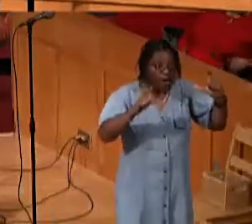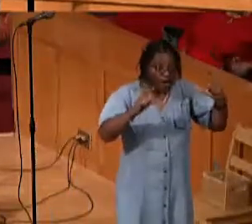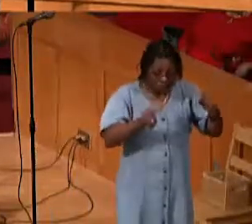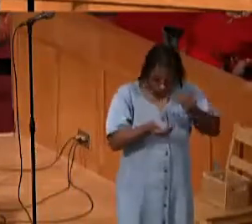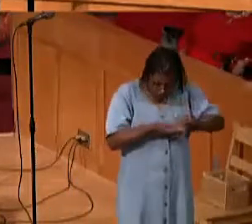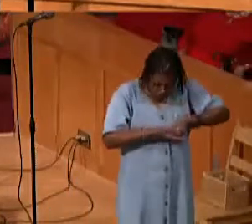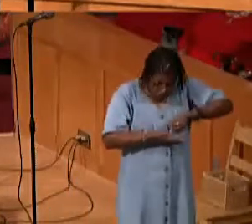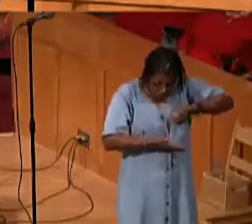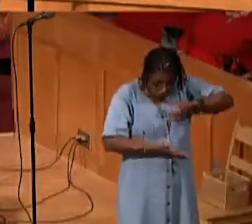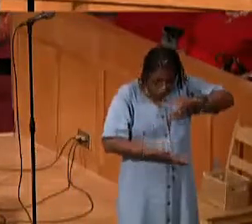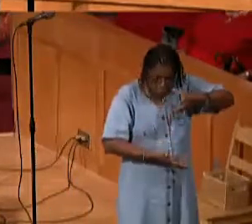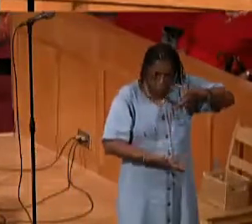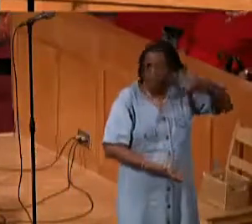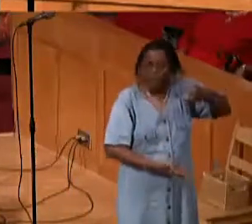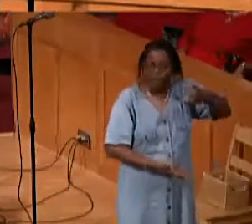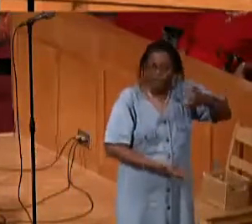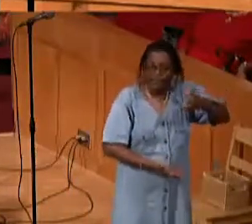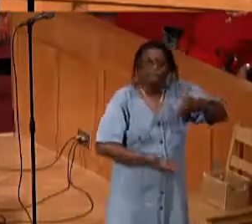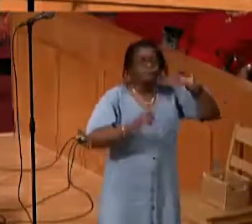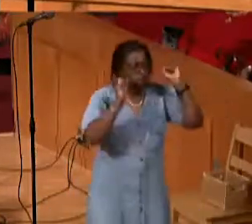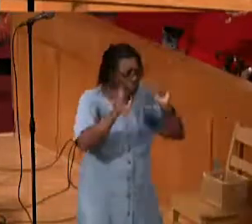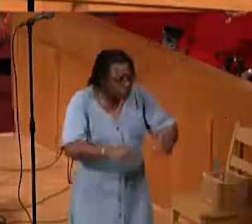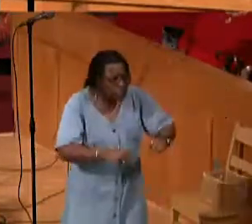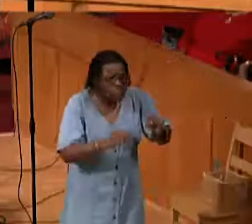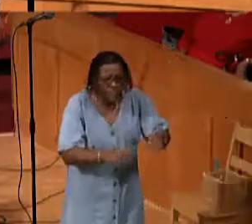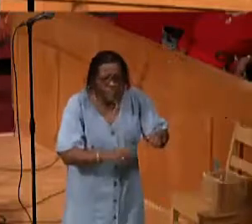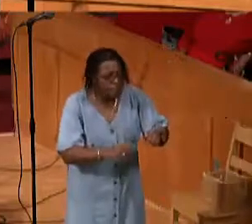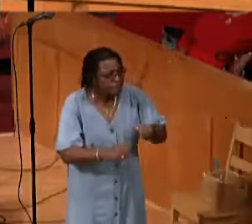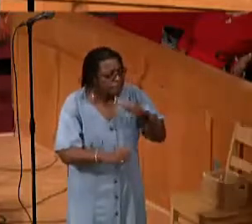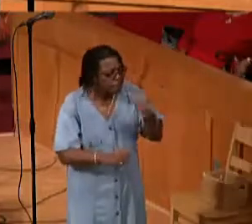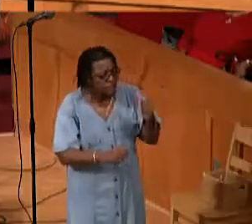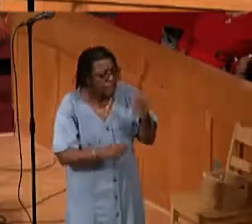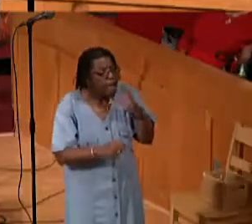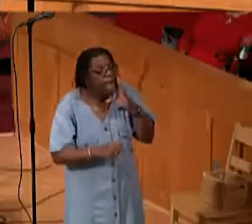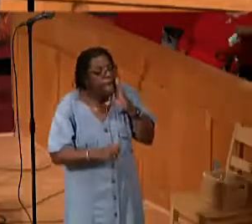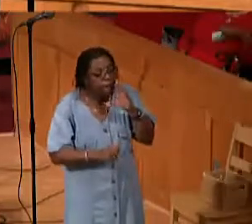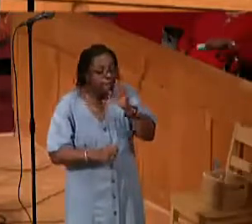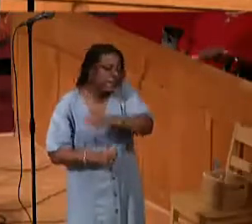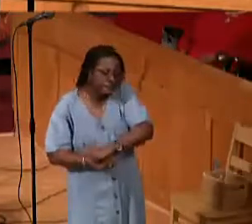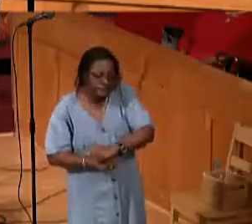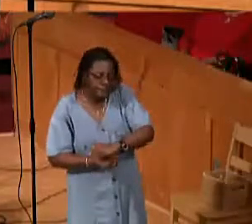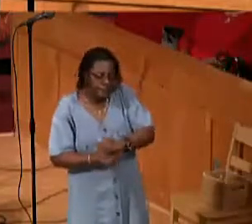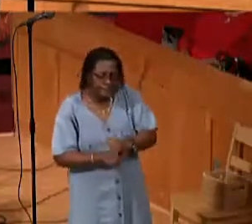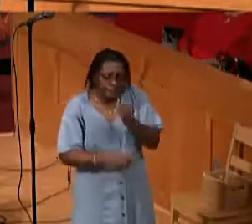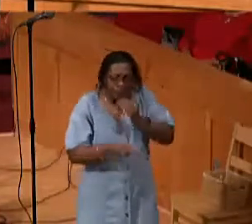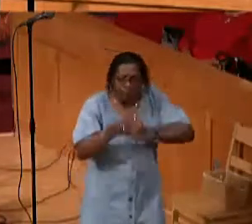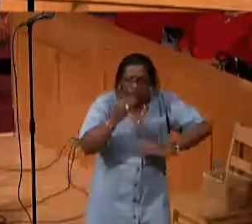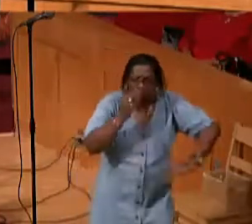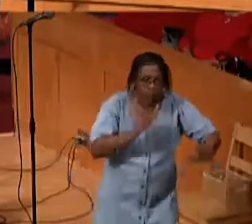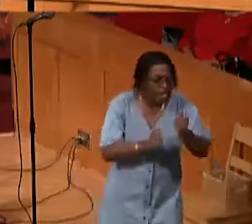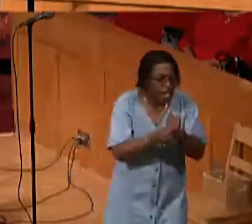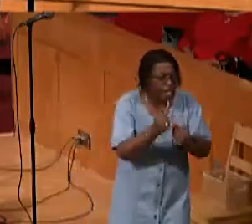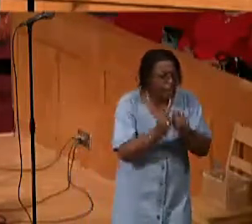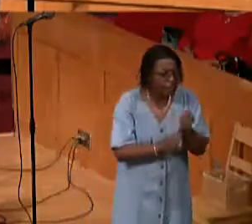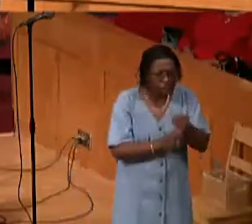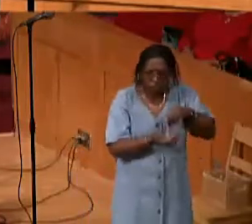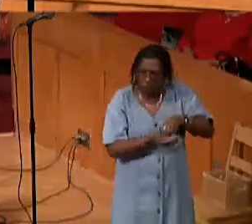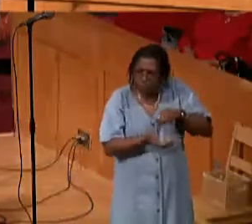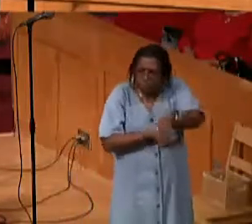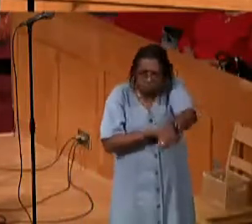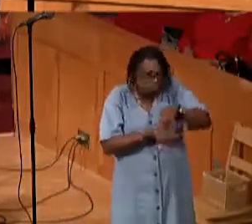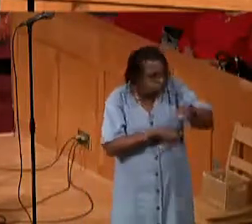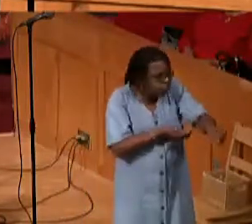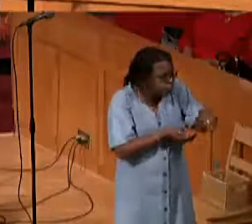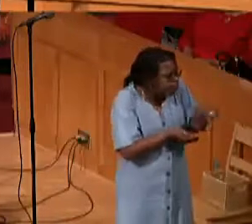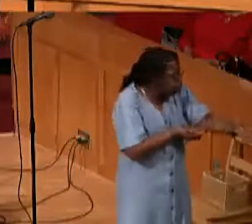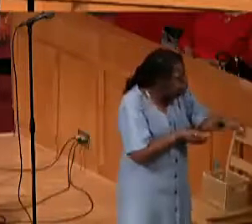Monday came, you were able, you made it. You didn't miss a meal. Do I have a witness here? Everything was provided. Why? Because,